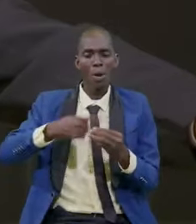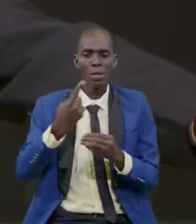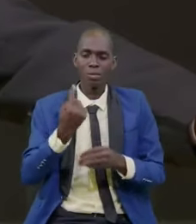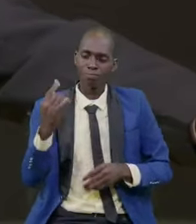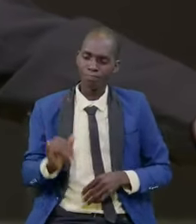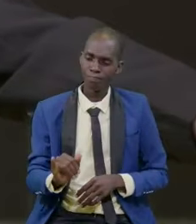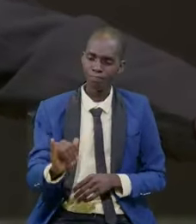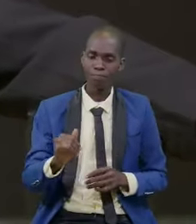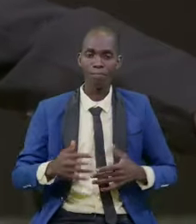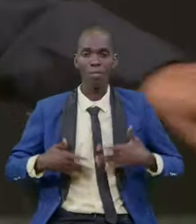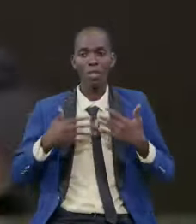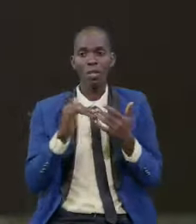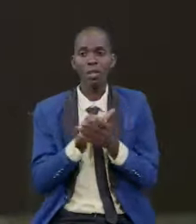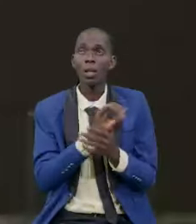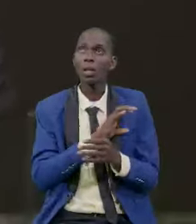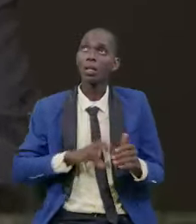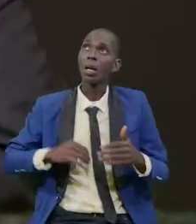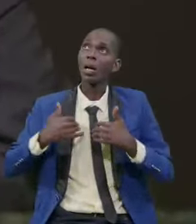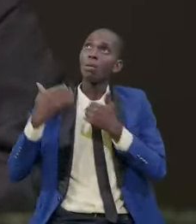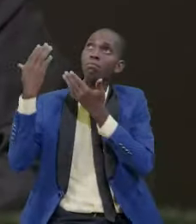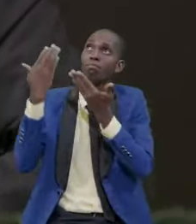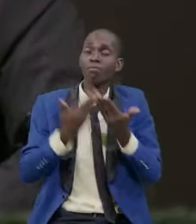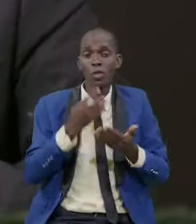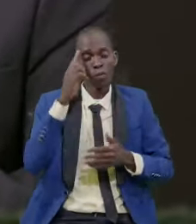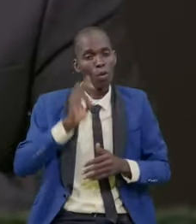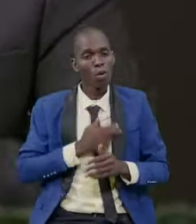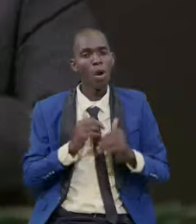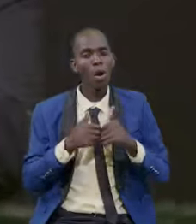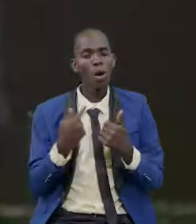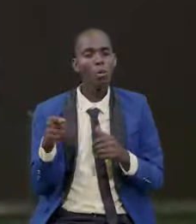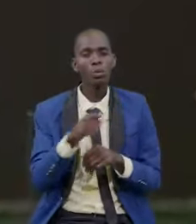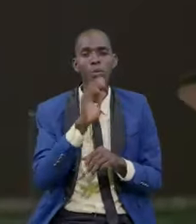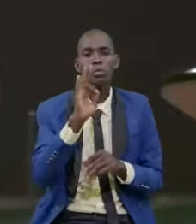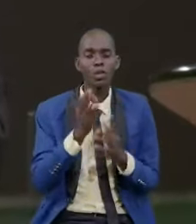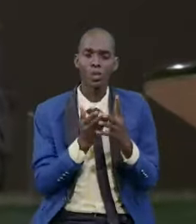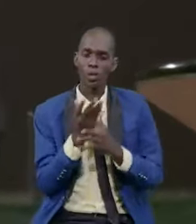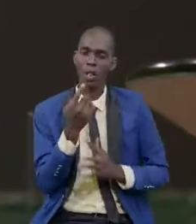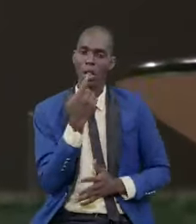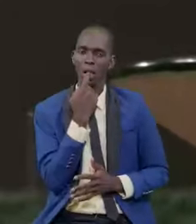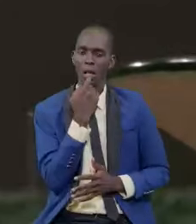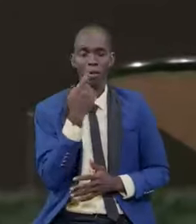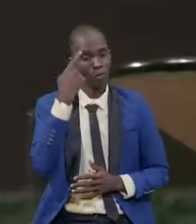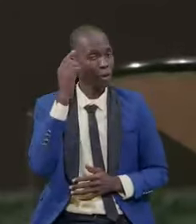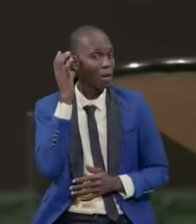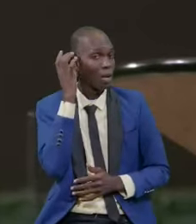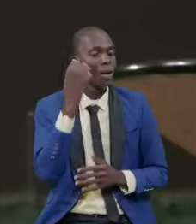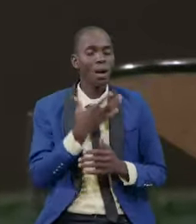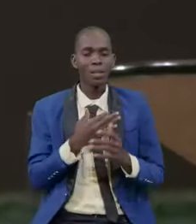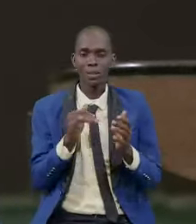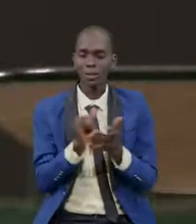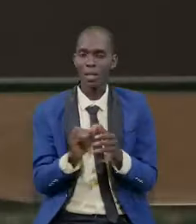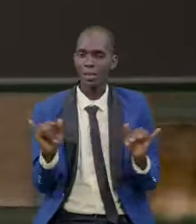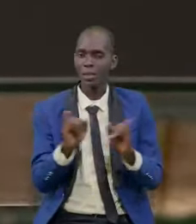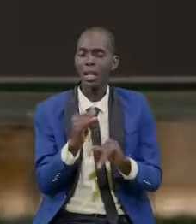that Christ has provided for us? It is through the tongue. And yet, it is that same tongue